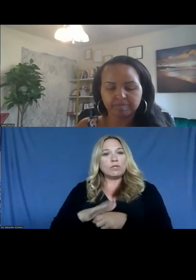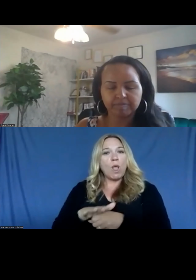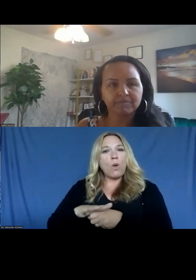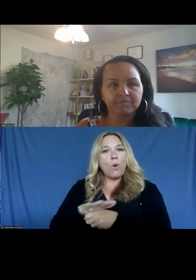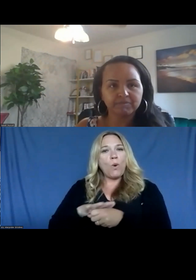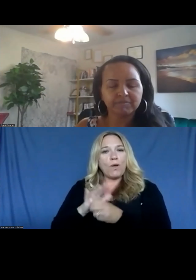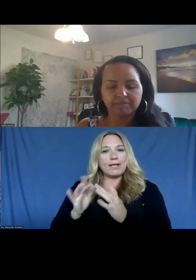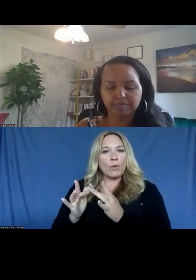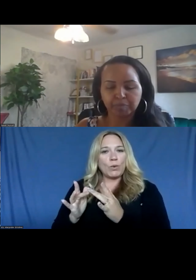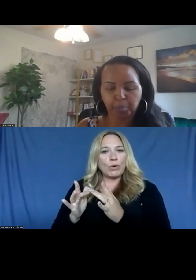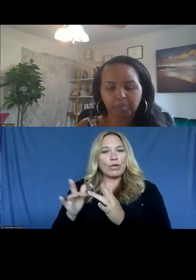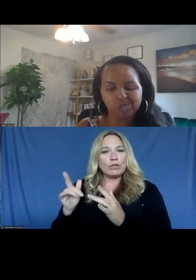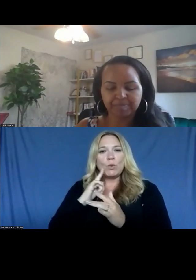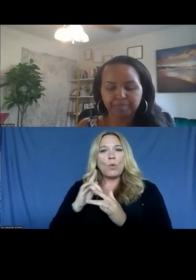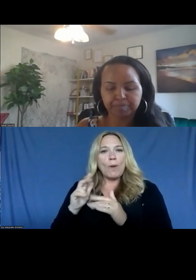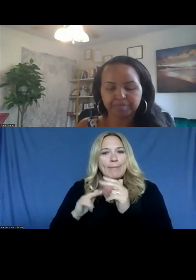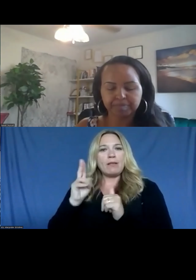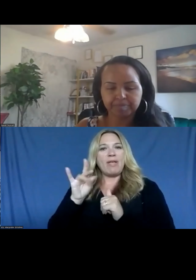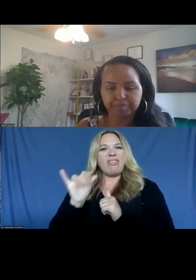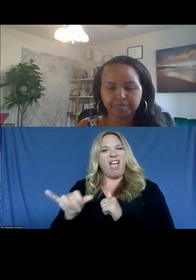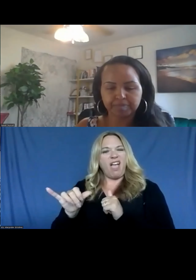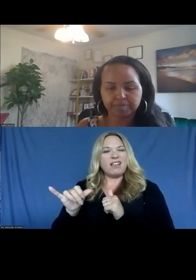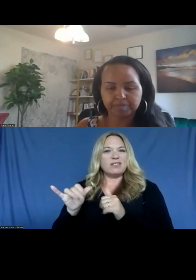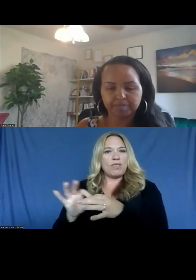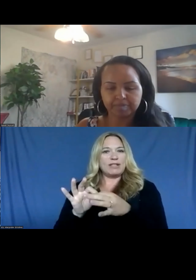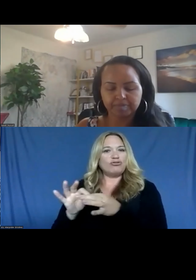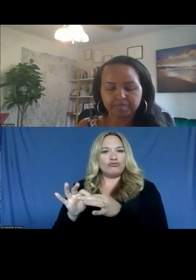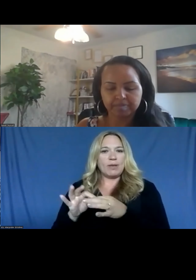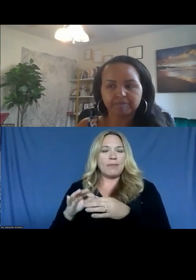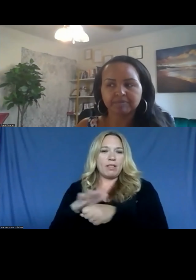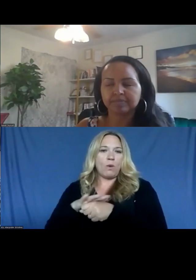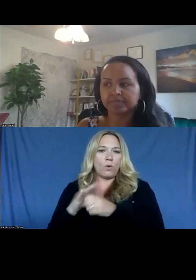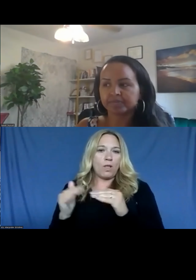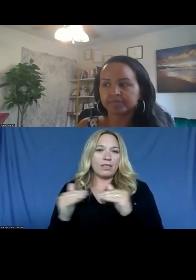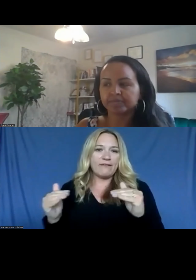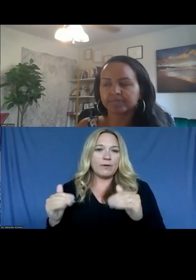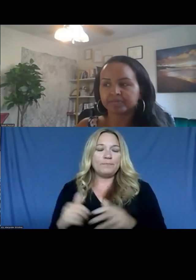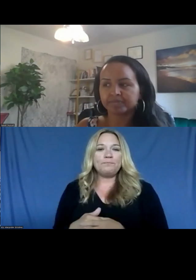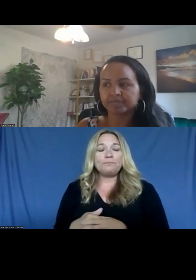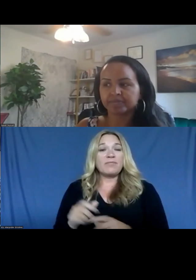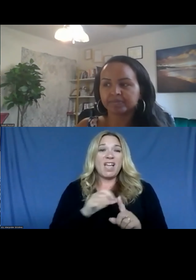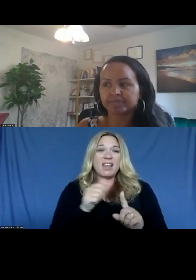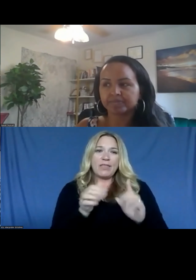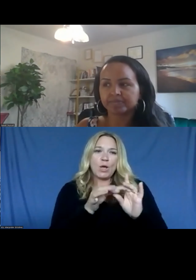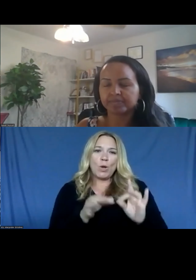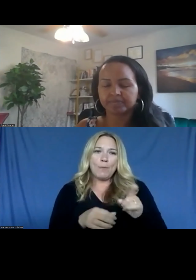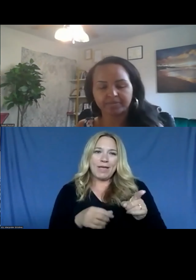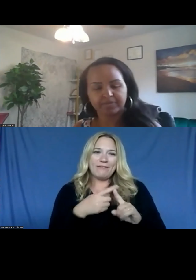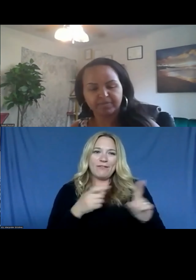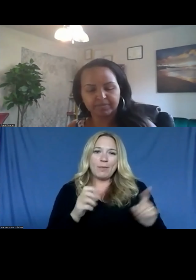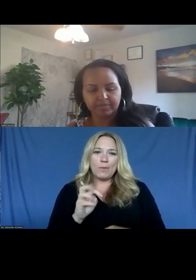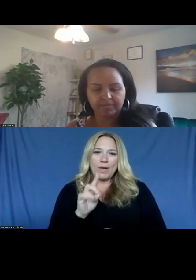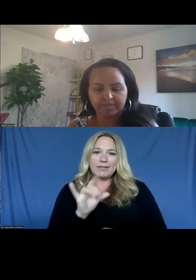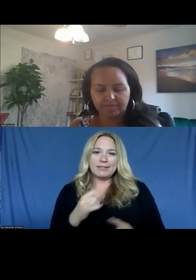working together to build those relationships at the local level. I think that's great. And then another comment from Wendy, which is that their